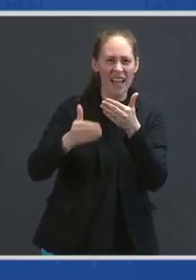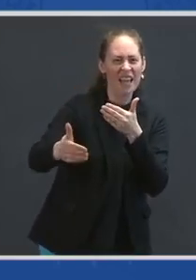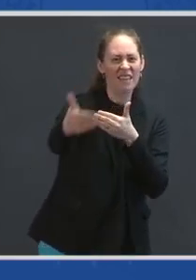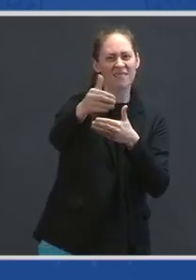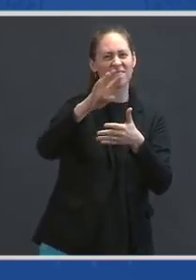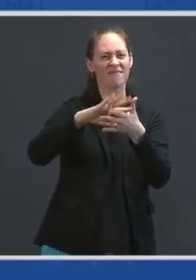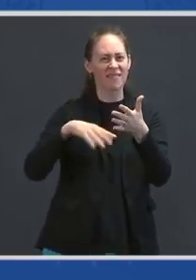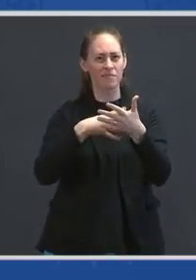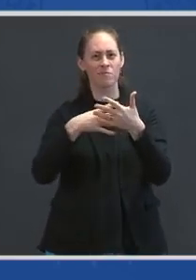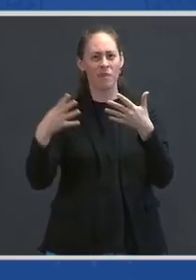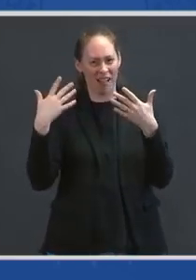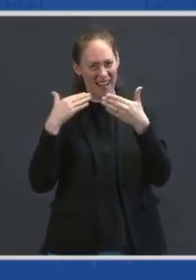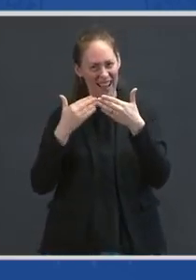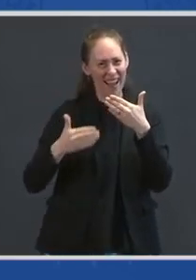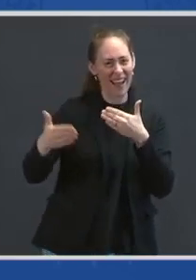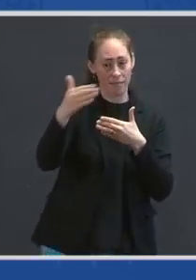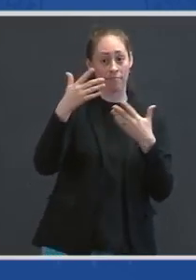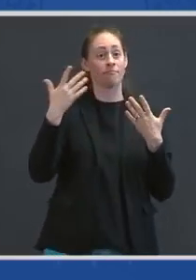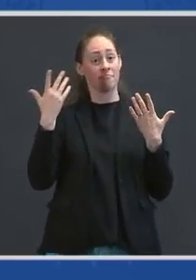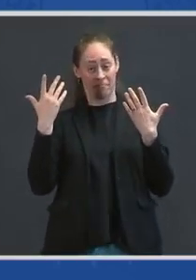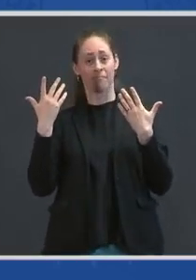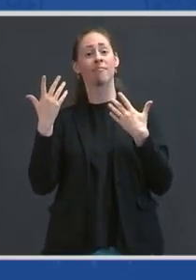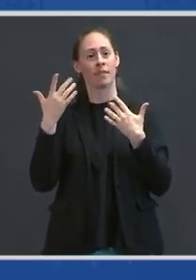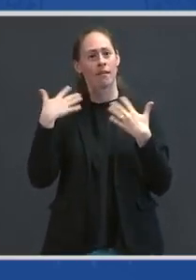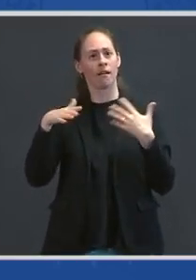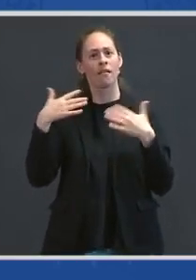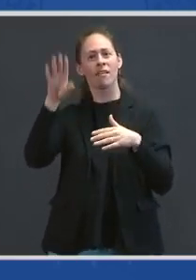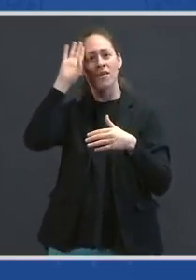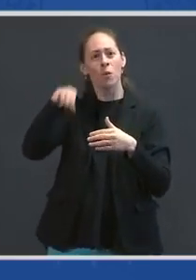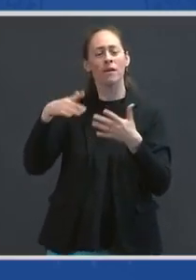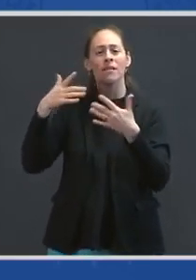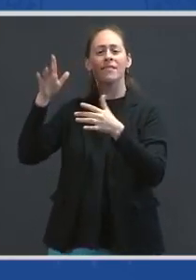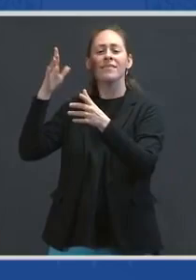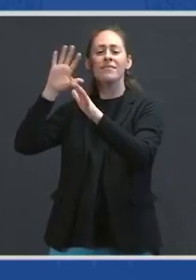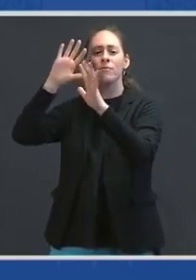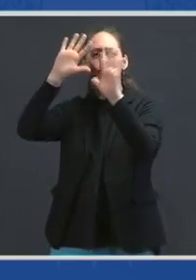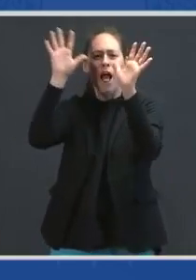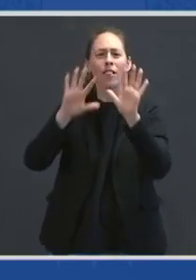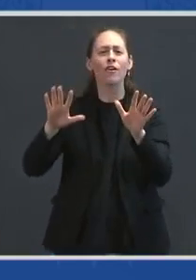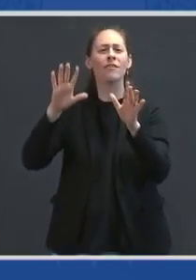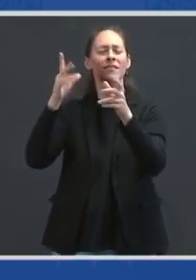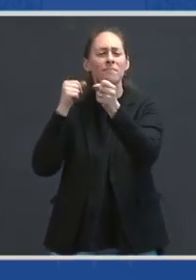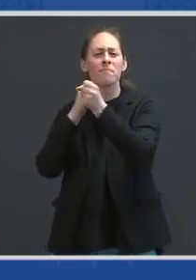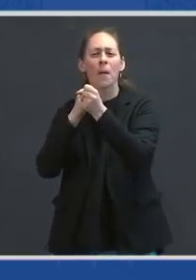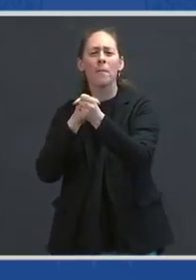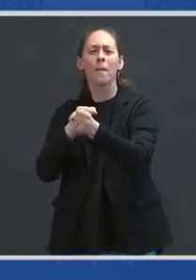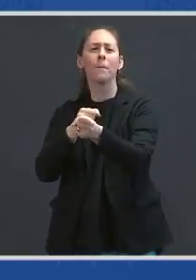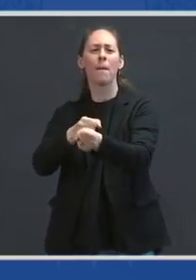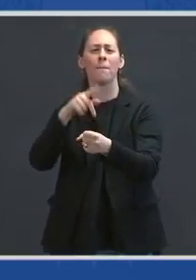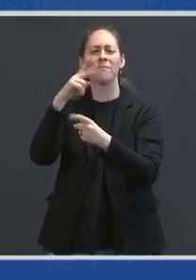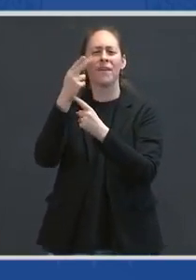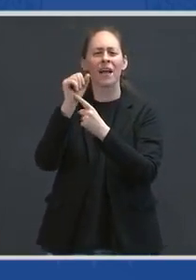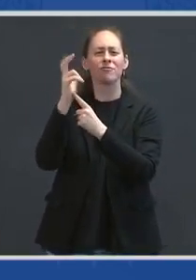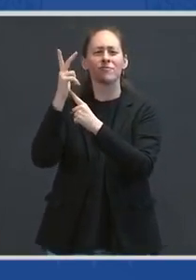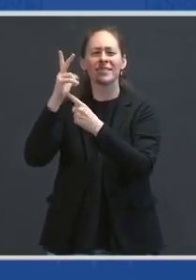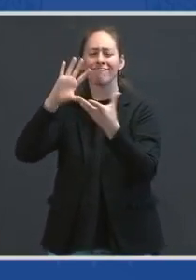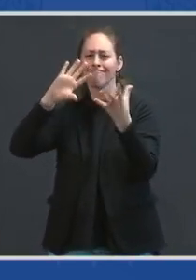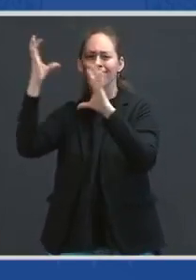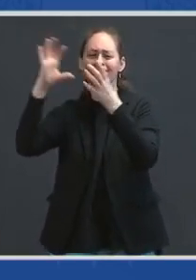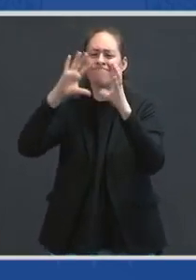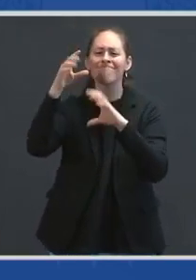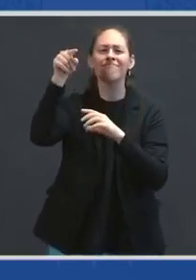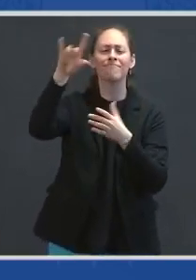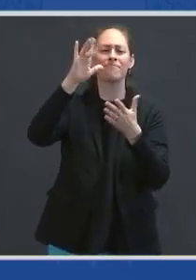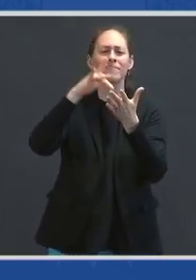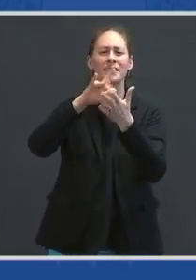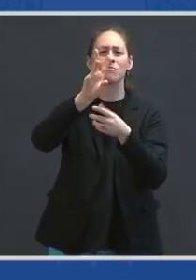storms, which devastated millions of Midwestern cities, towns, and also the same in the South. We're